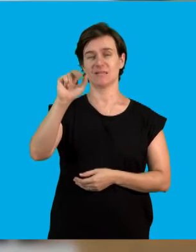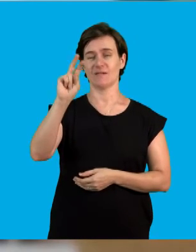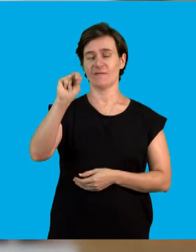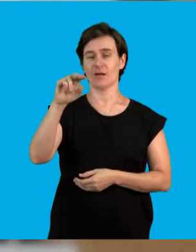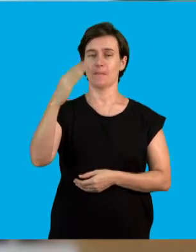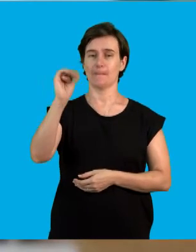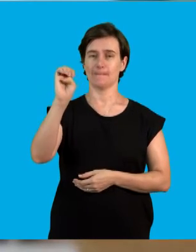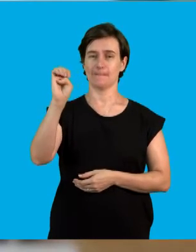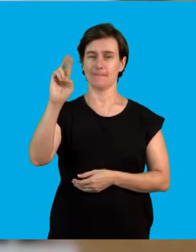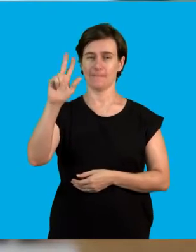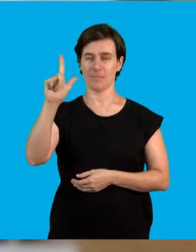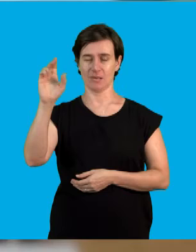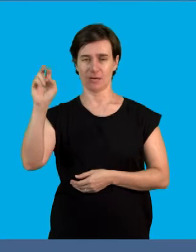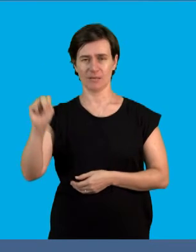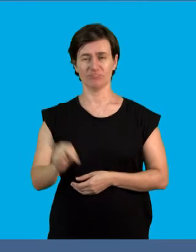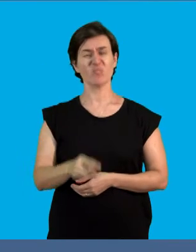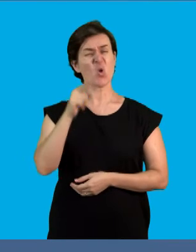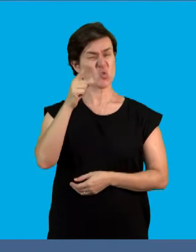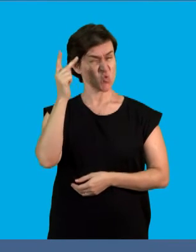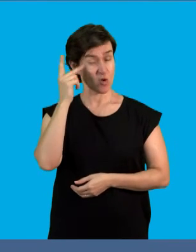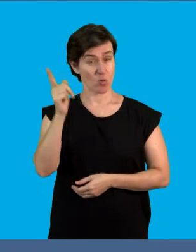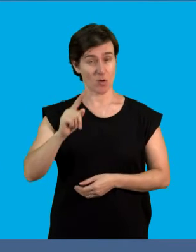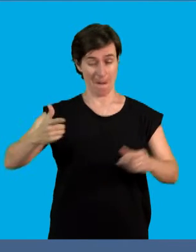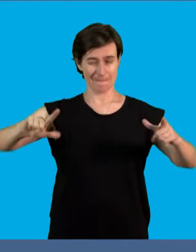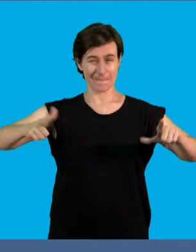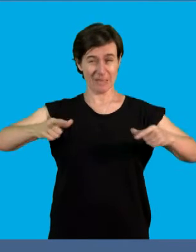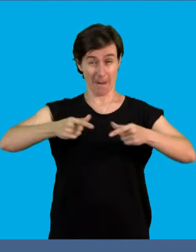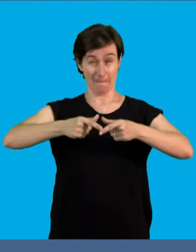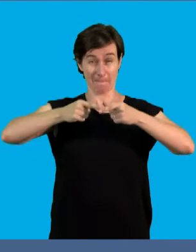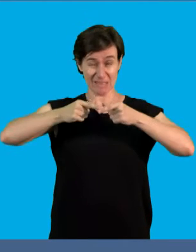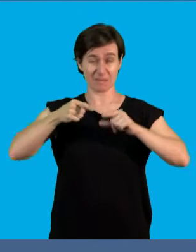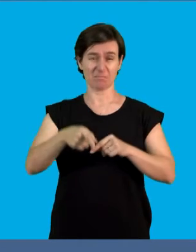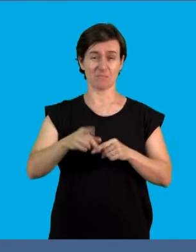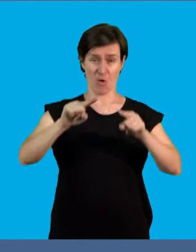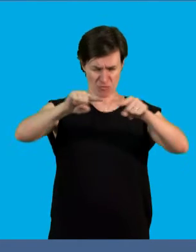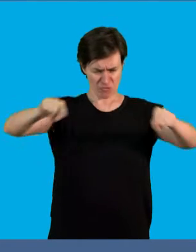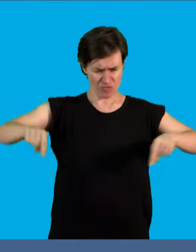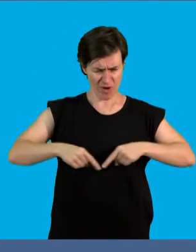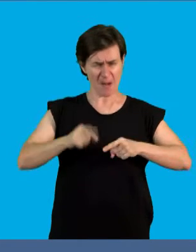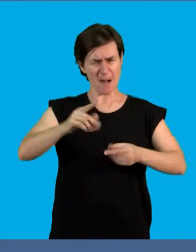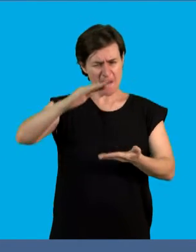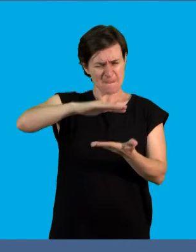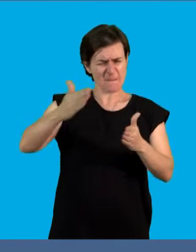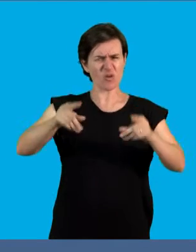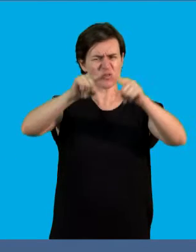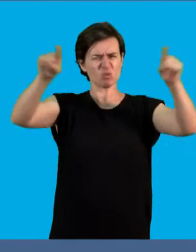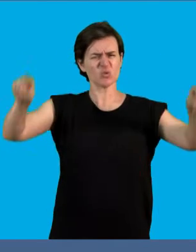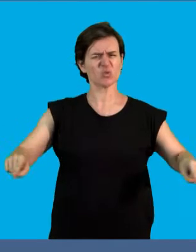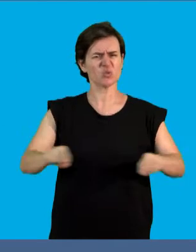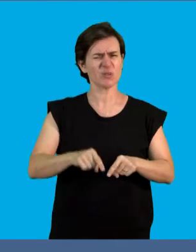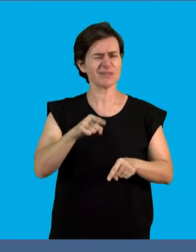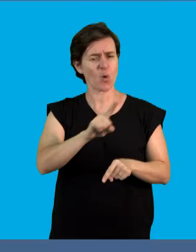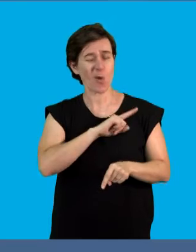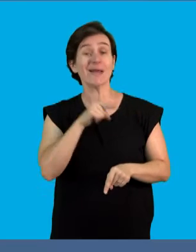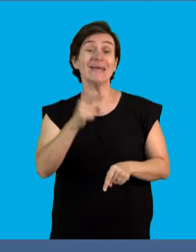Ninober Vermeulen. Did you know, even though a pizza is round, a pizza box is square, and that makes